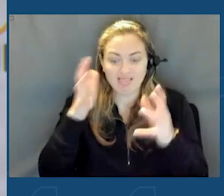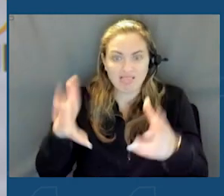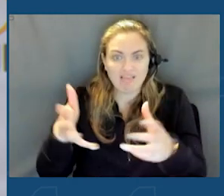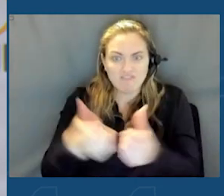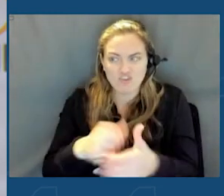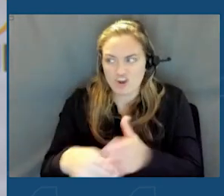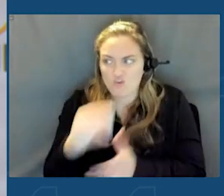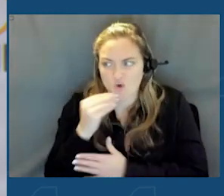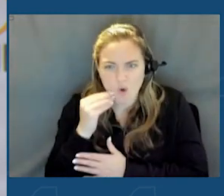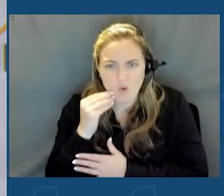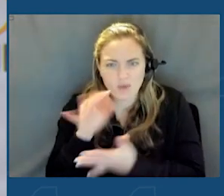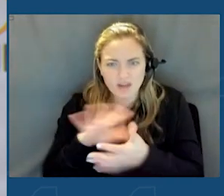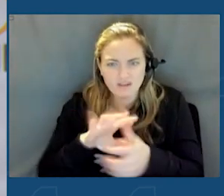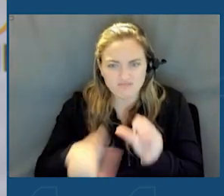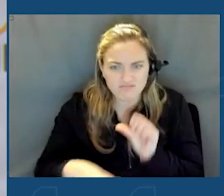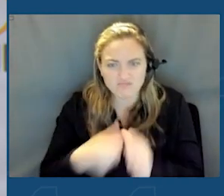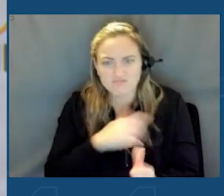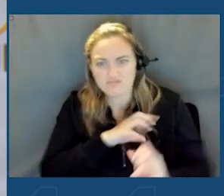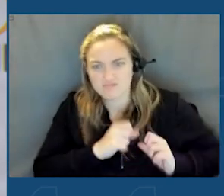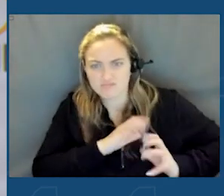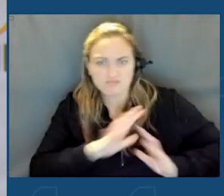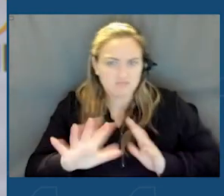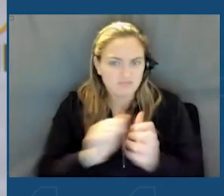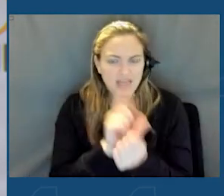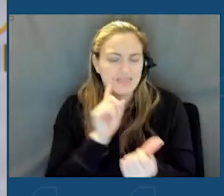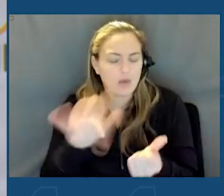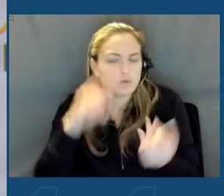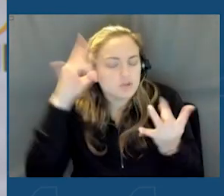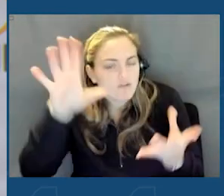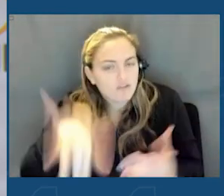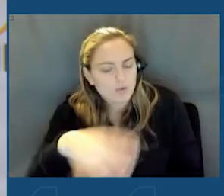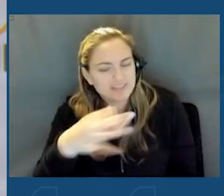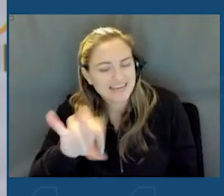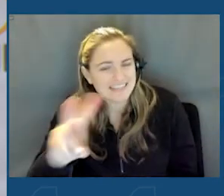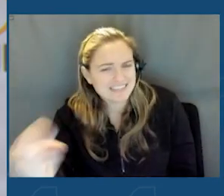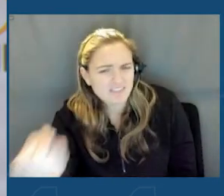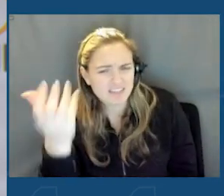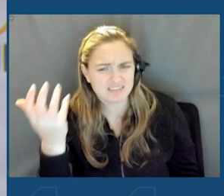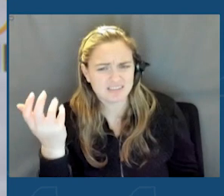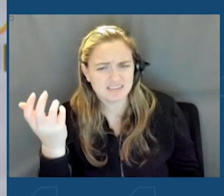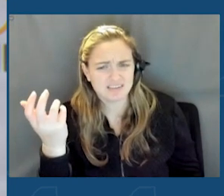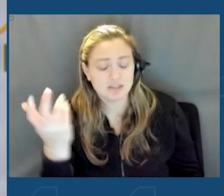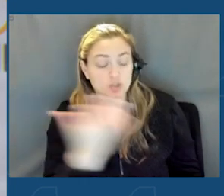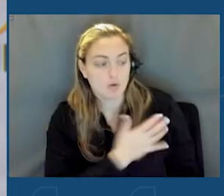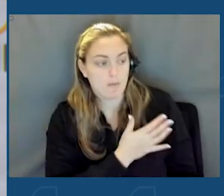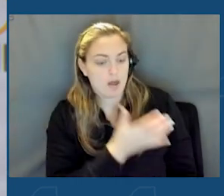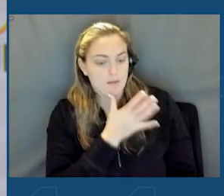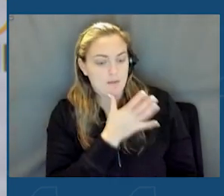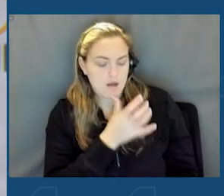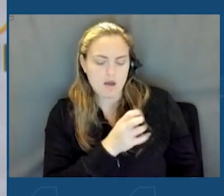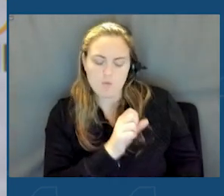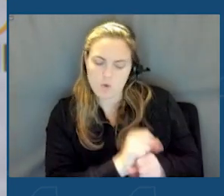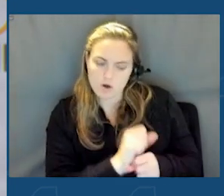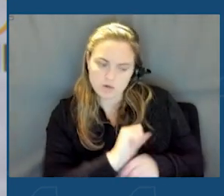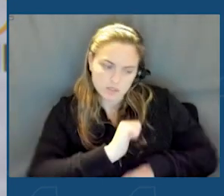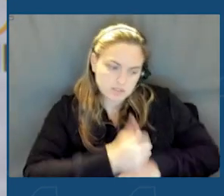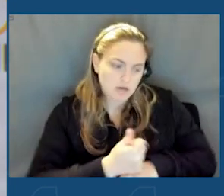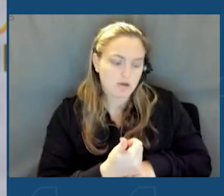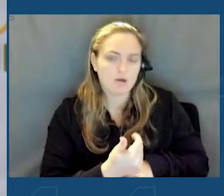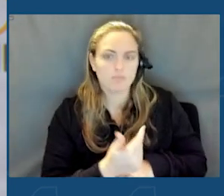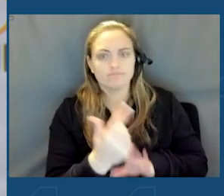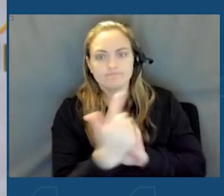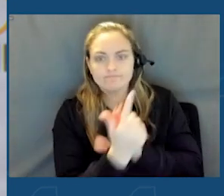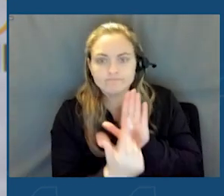her own home. That was going on, this was the 1970s. So my mother worked on getting legislation, so the police had